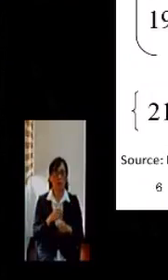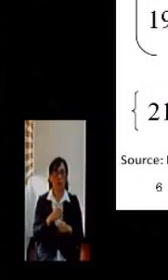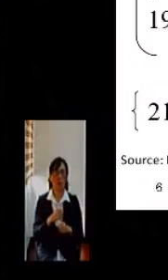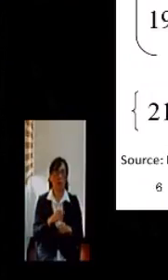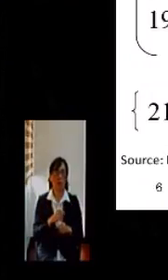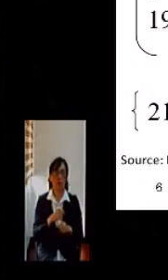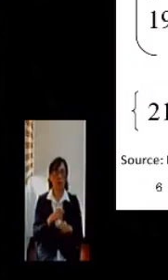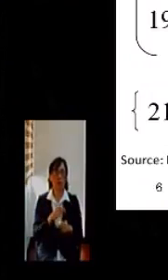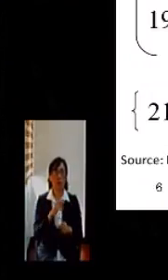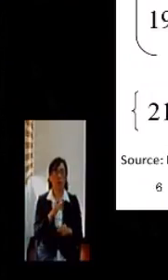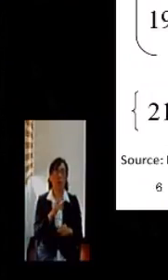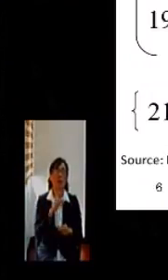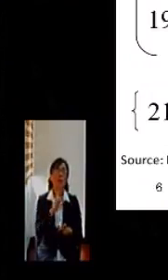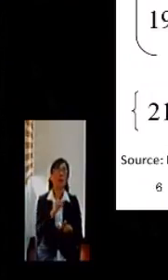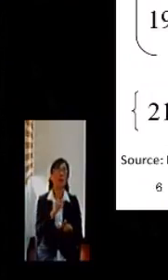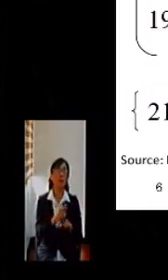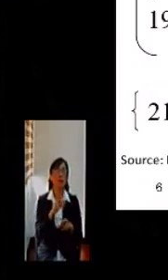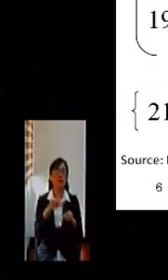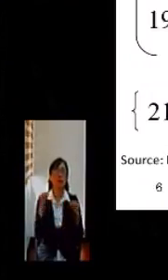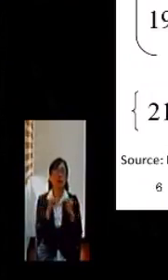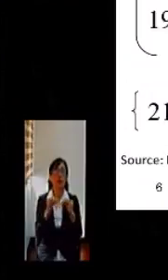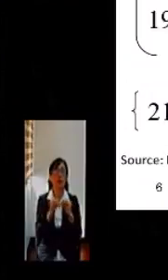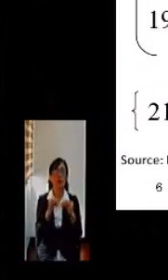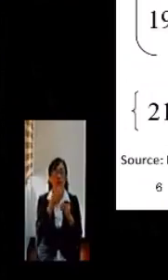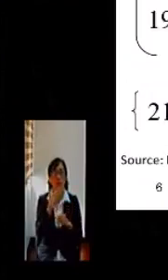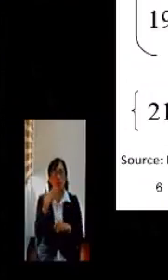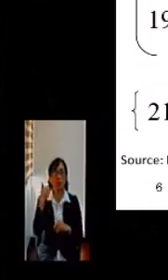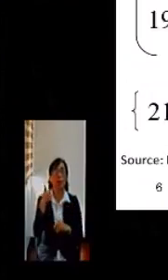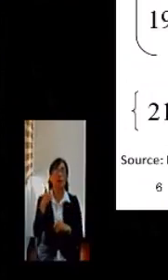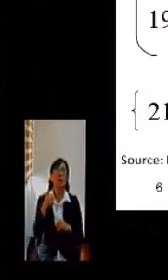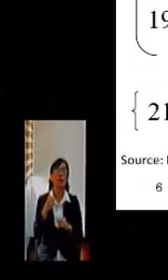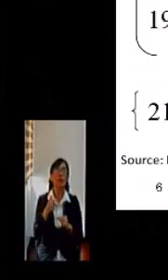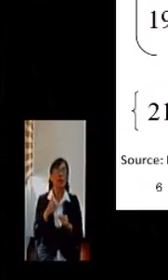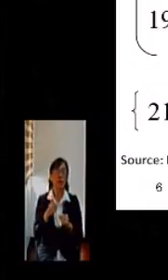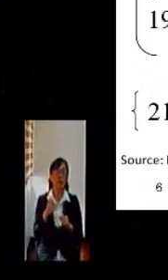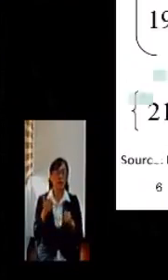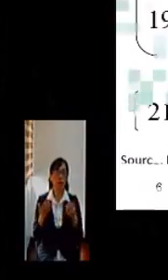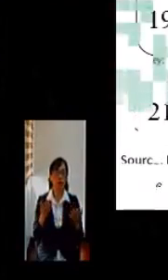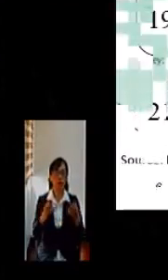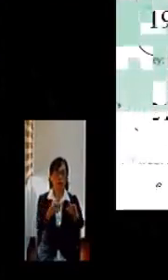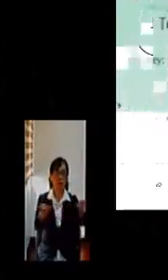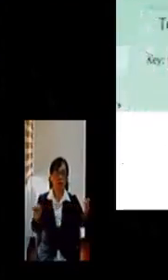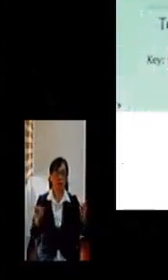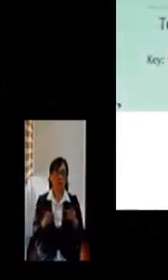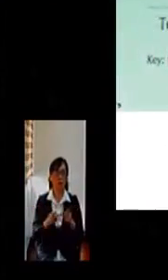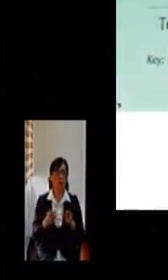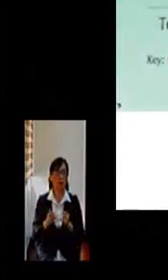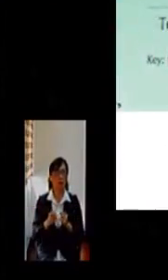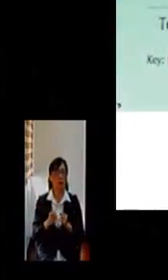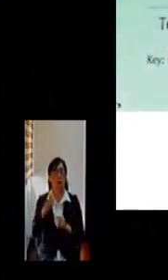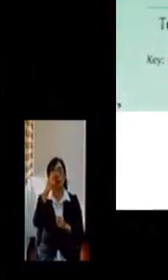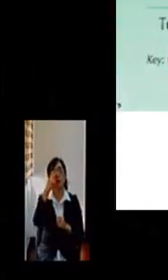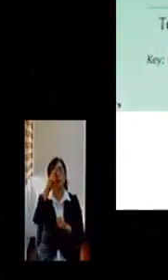extinction. We have the most number of threatened species per unit area. And if you look